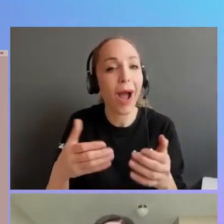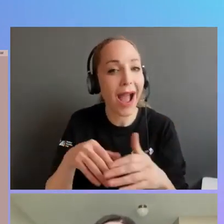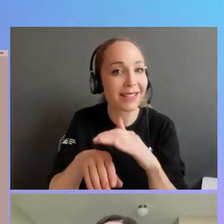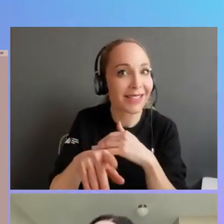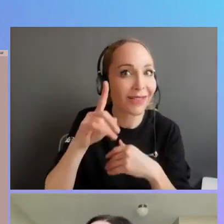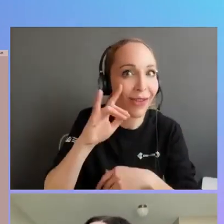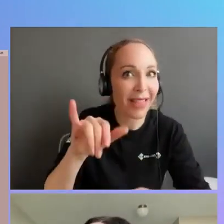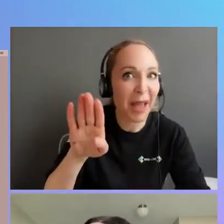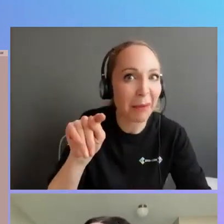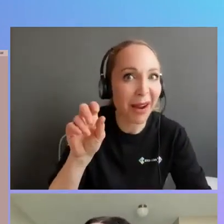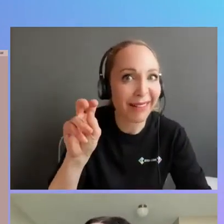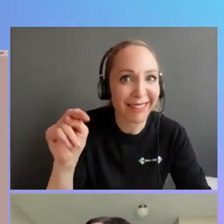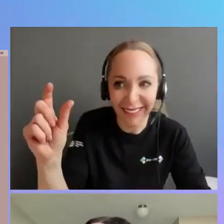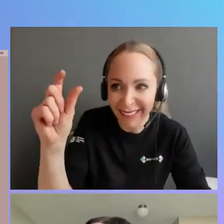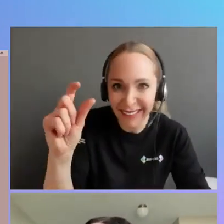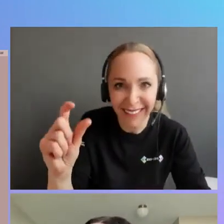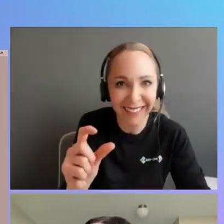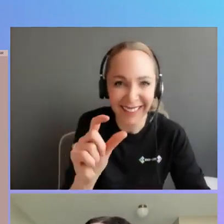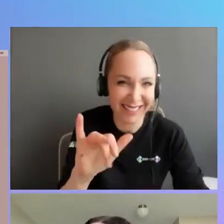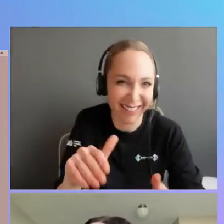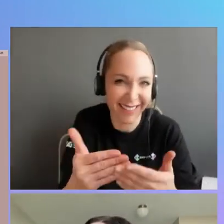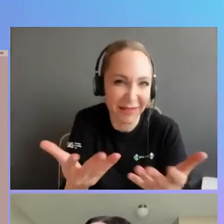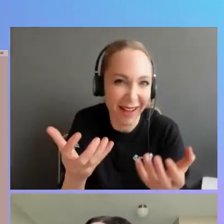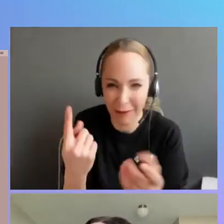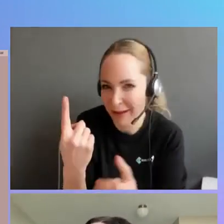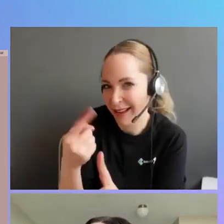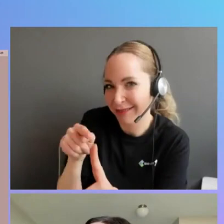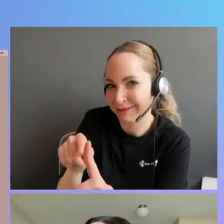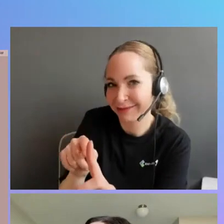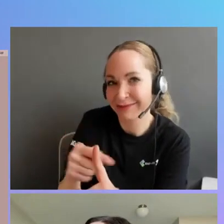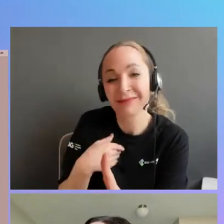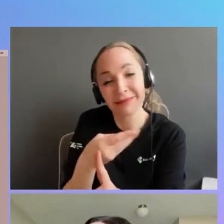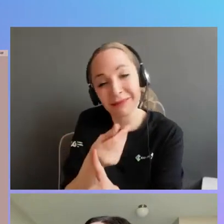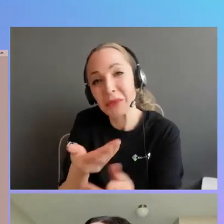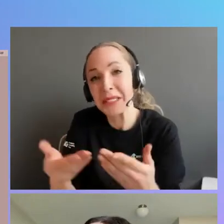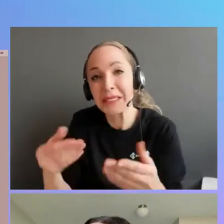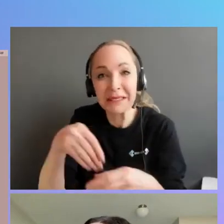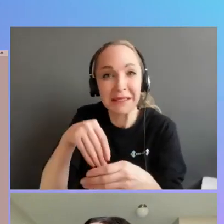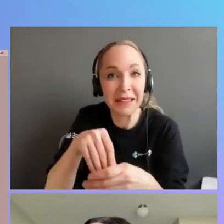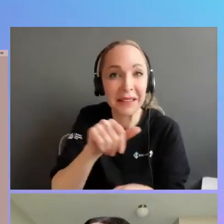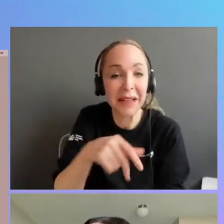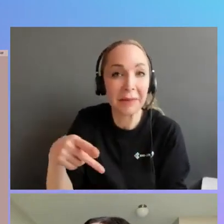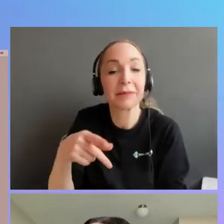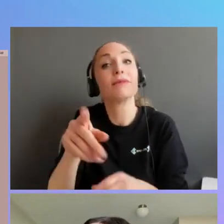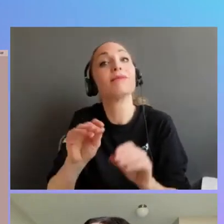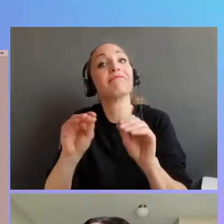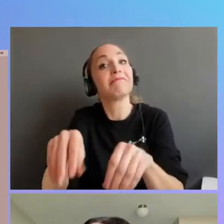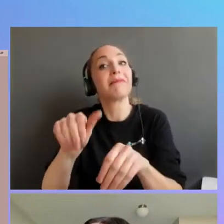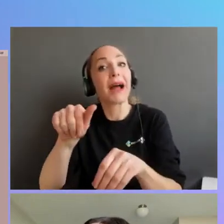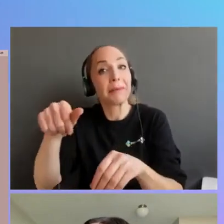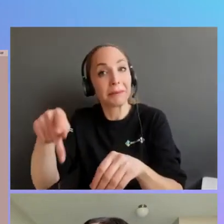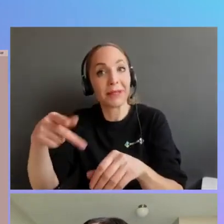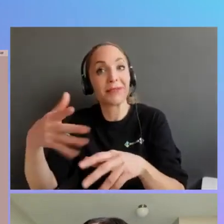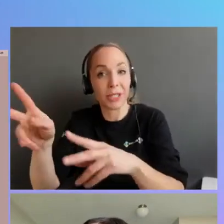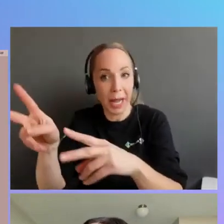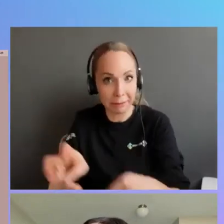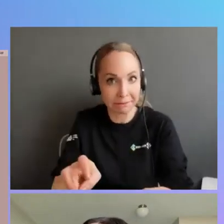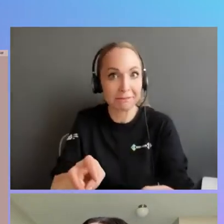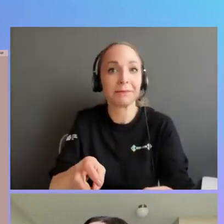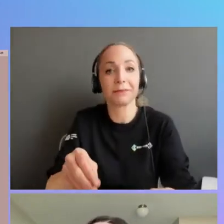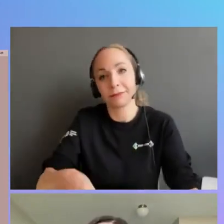that'll follow you everywhere, but there's a few things in the app here itself. But once you install the app, what you get in your